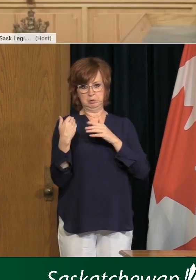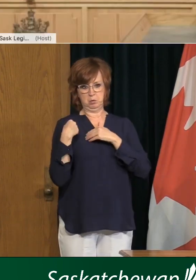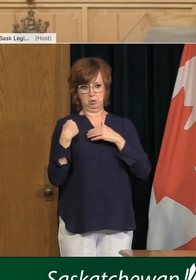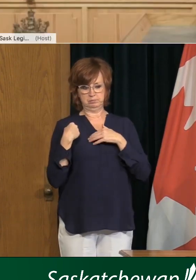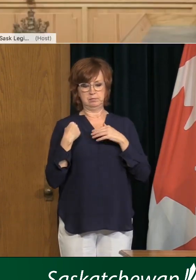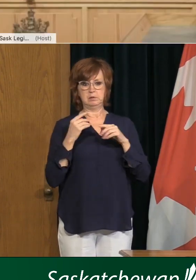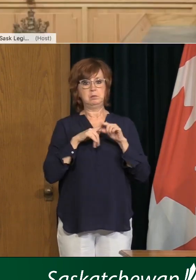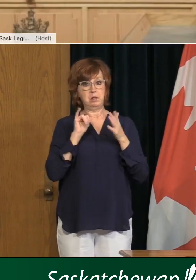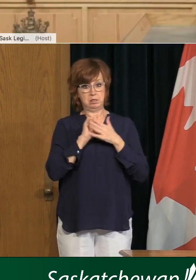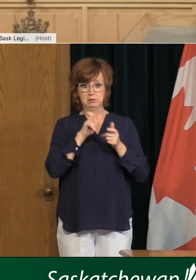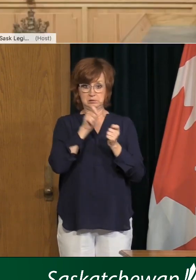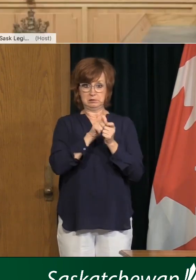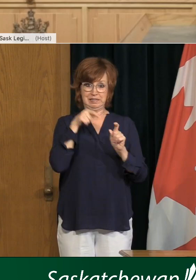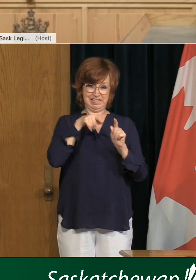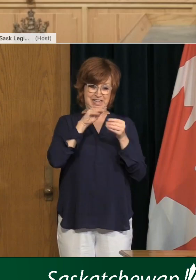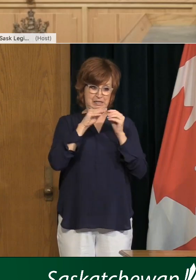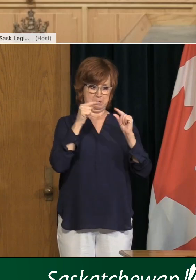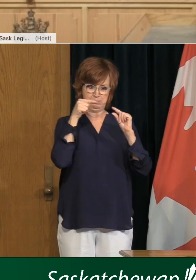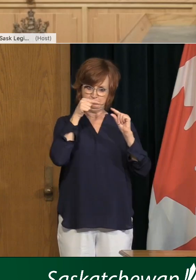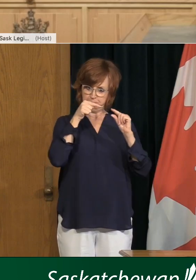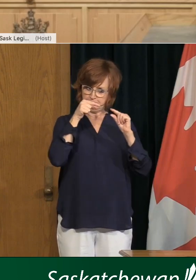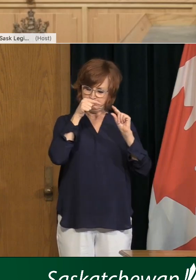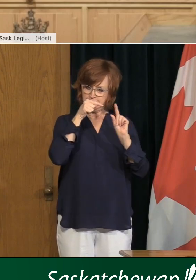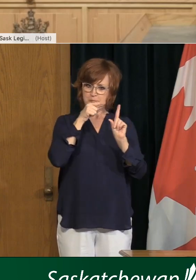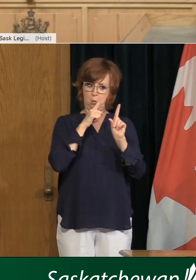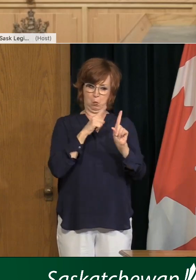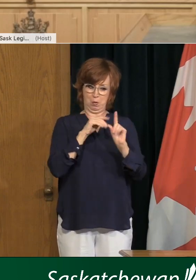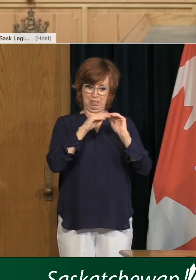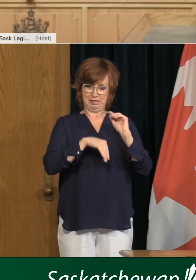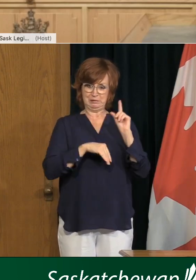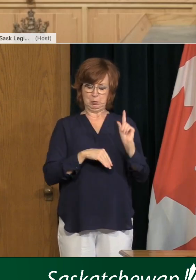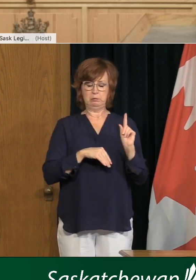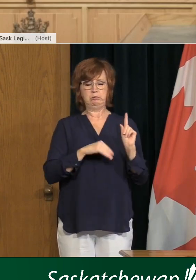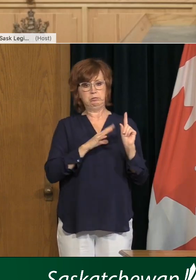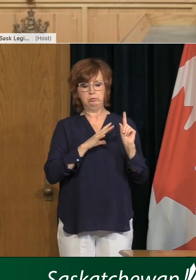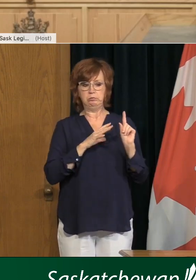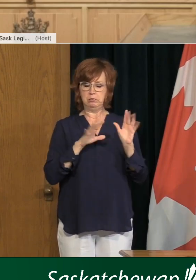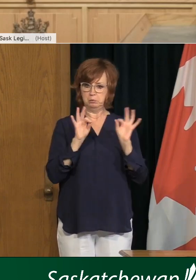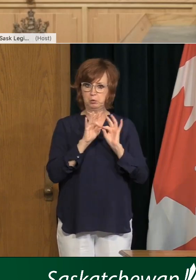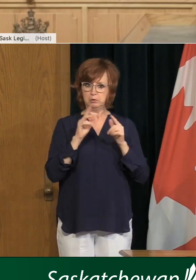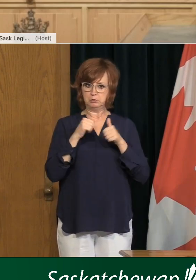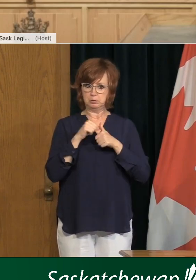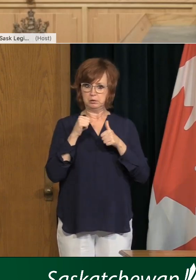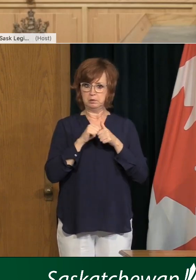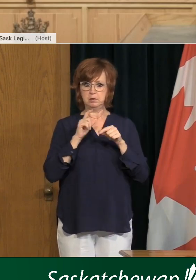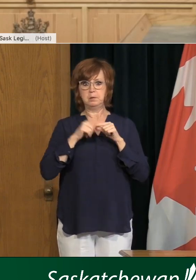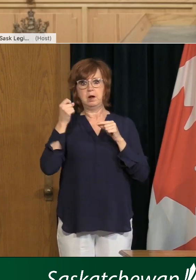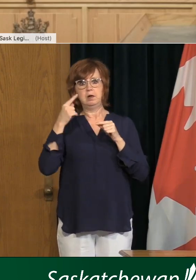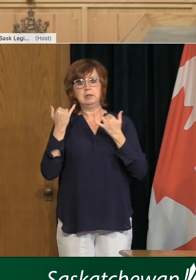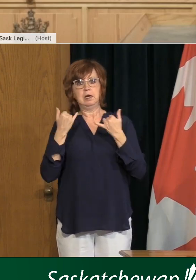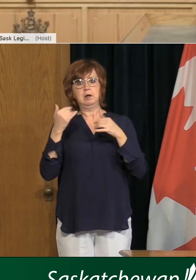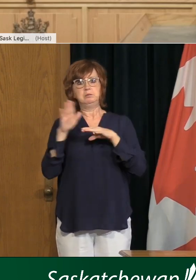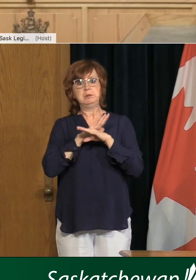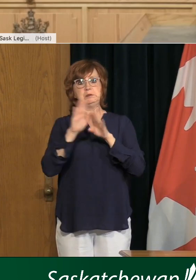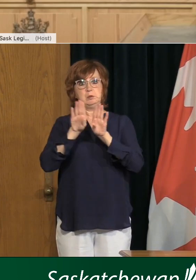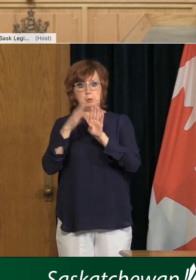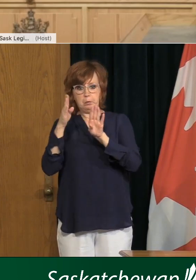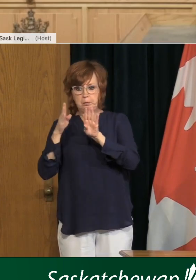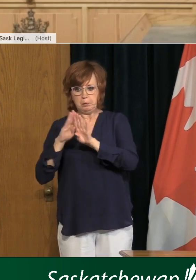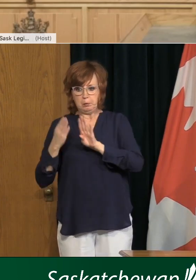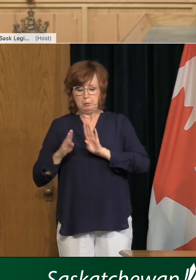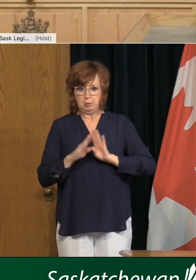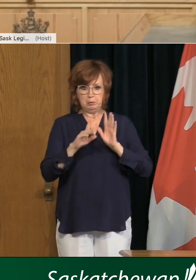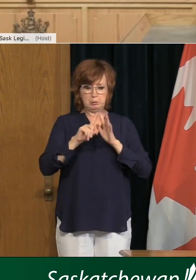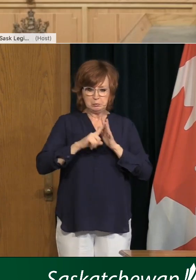is all about. We recognize that certain components of the economy are opening, but most of the restrictions remain in place, and we need Saskatchewan residents